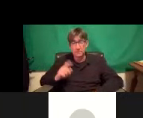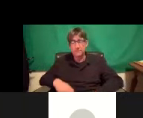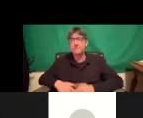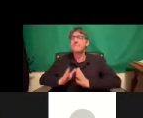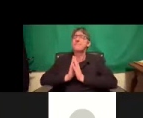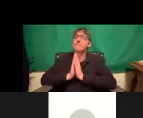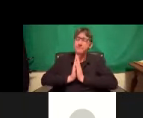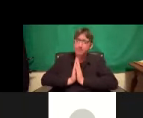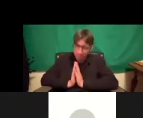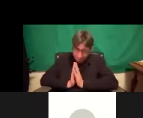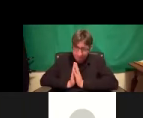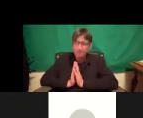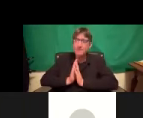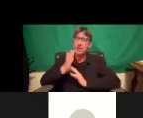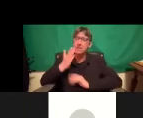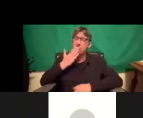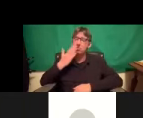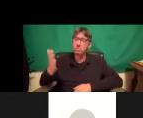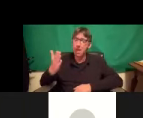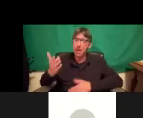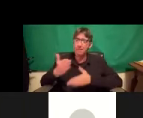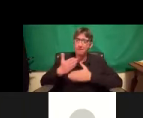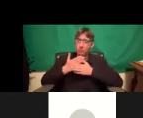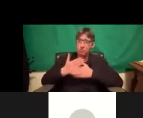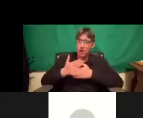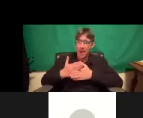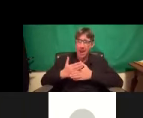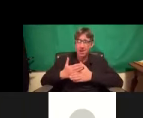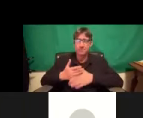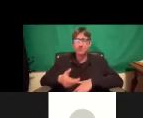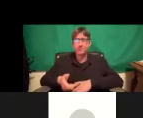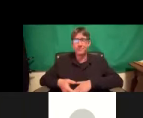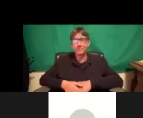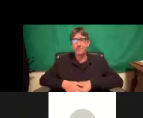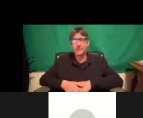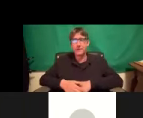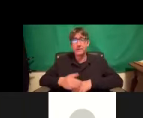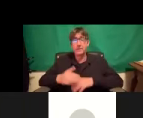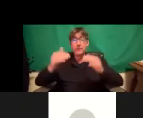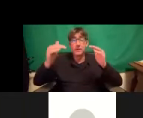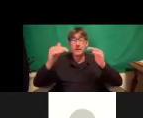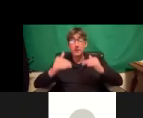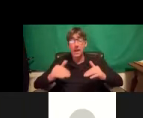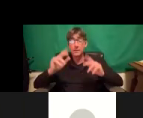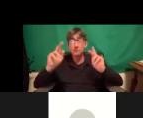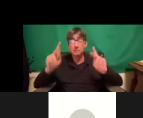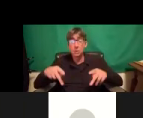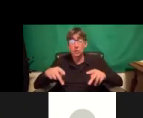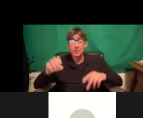Next, I'm going to ask Emily Palmer to unmute. Emily?